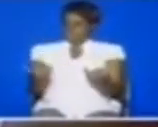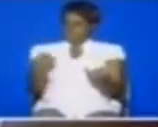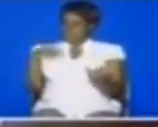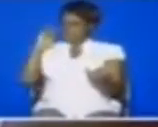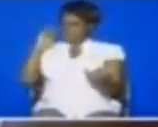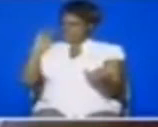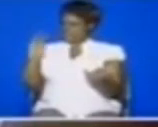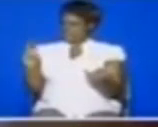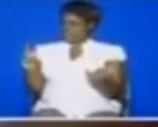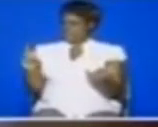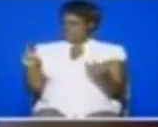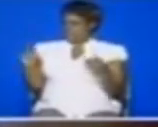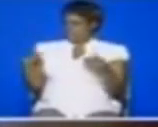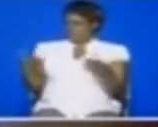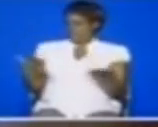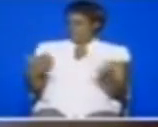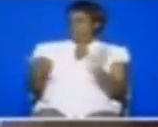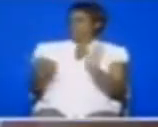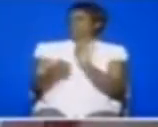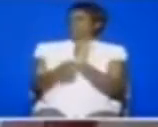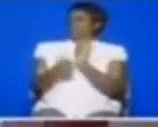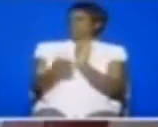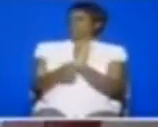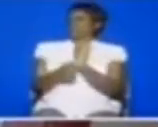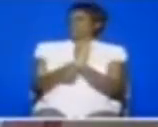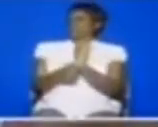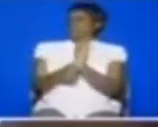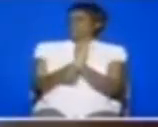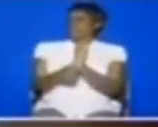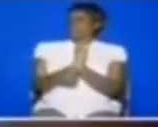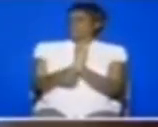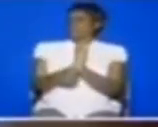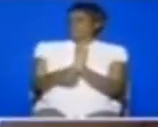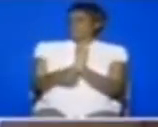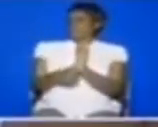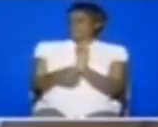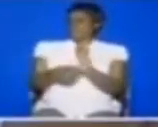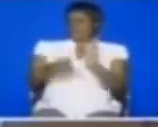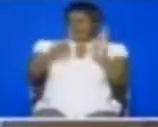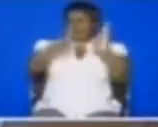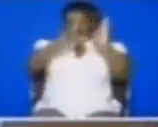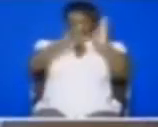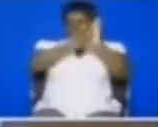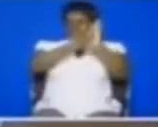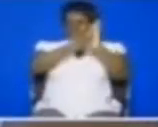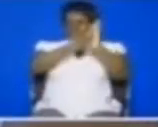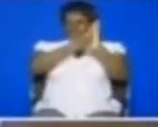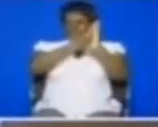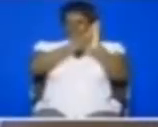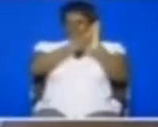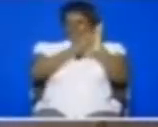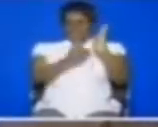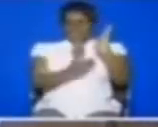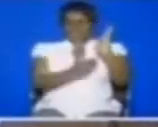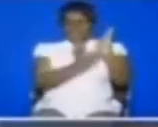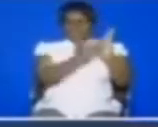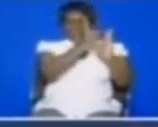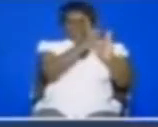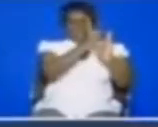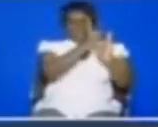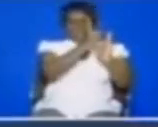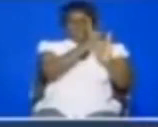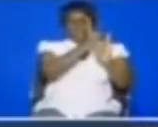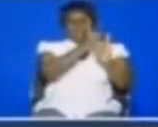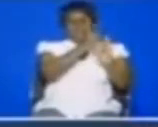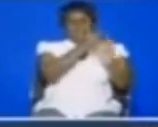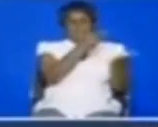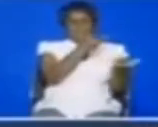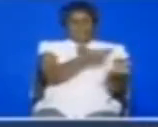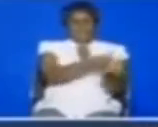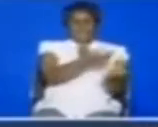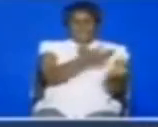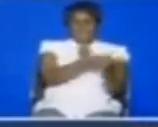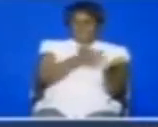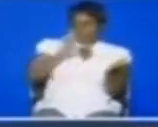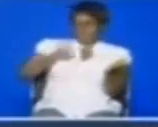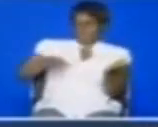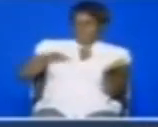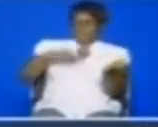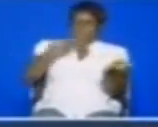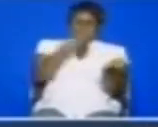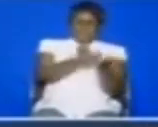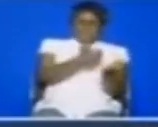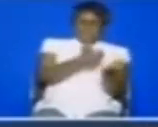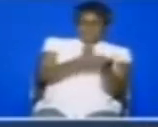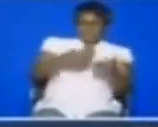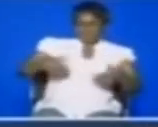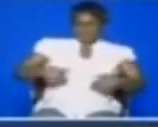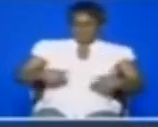I'm looking at the problems. Legislation, the development fund that Raila promises the women, the woman fund,